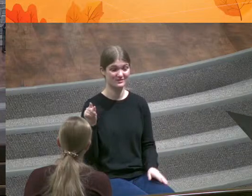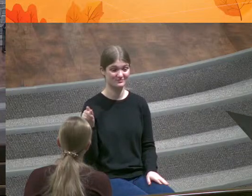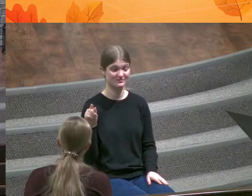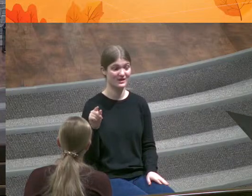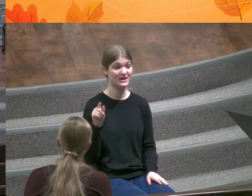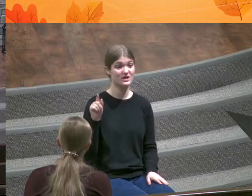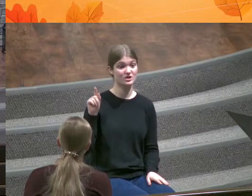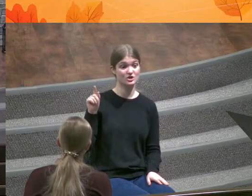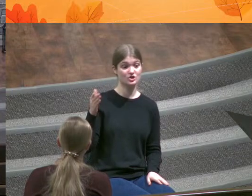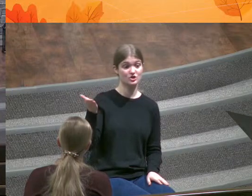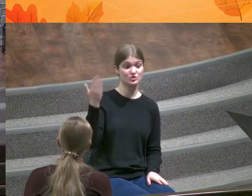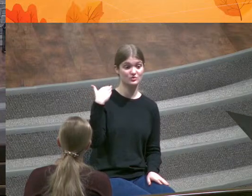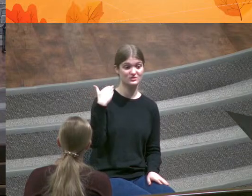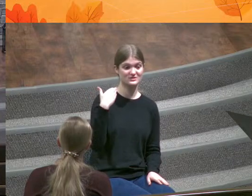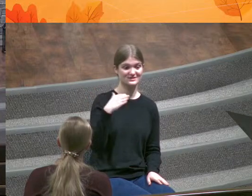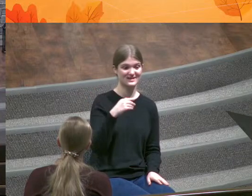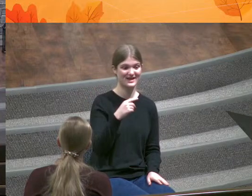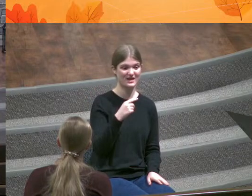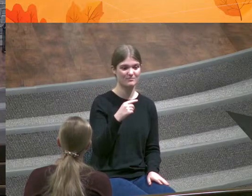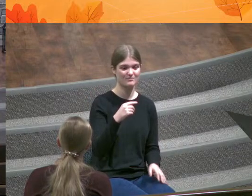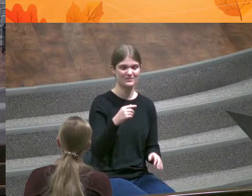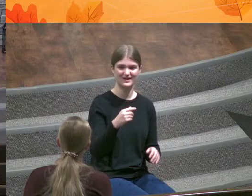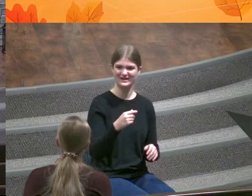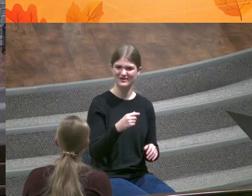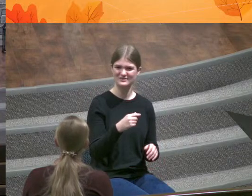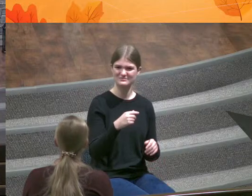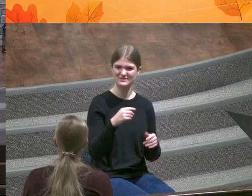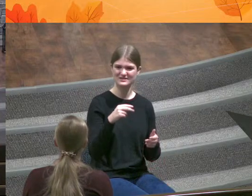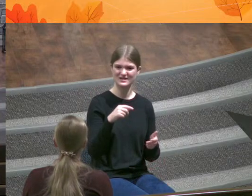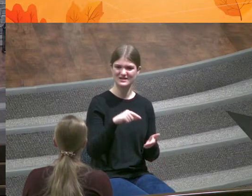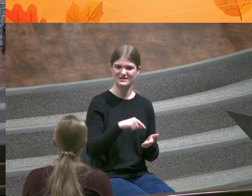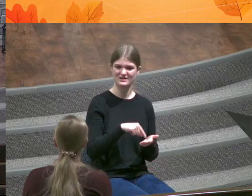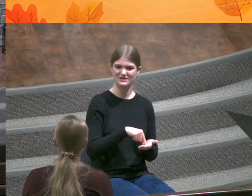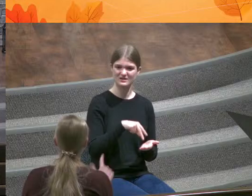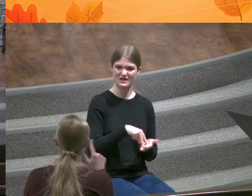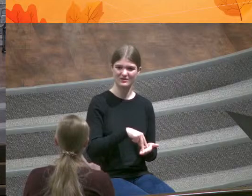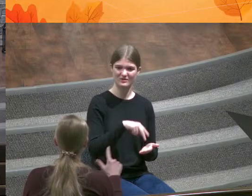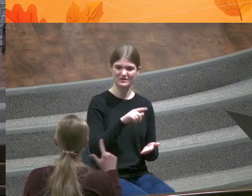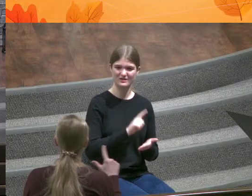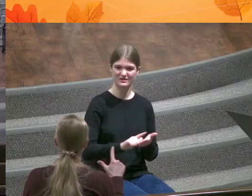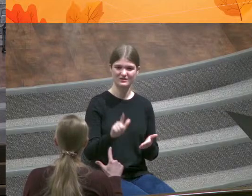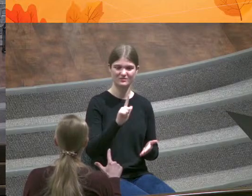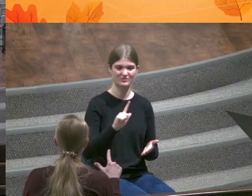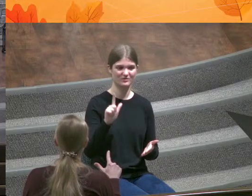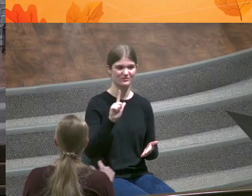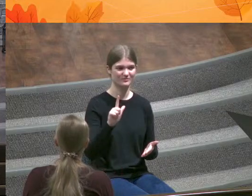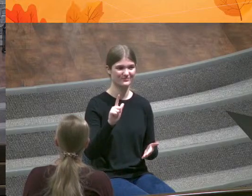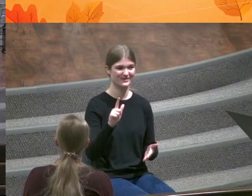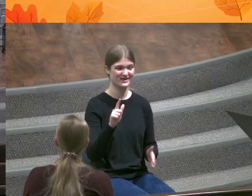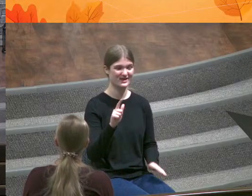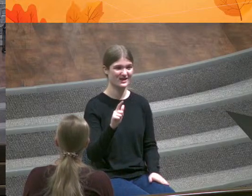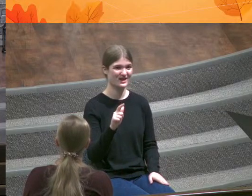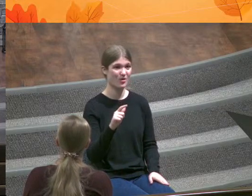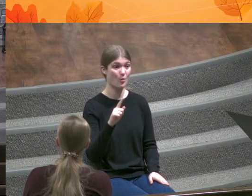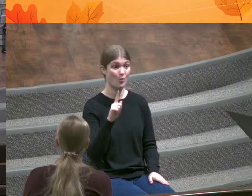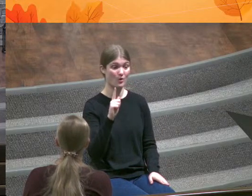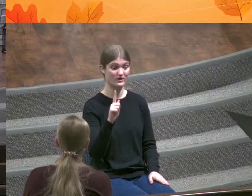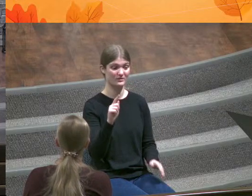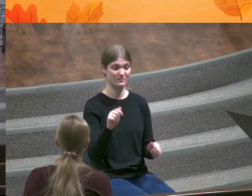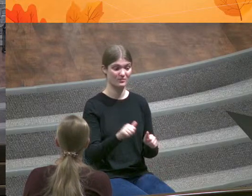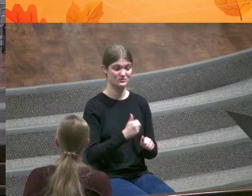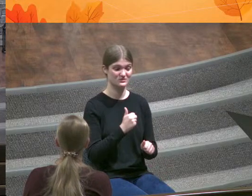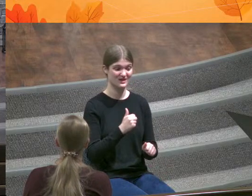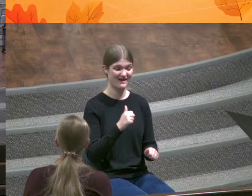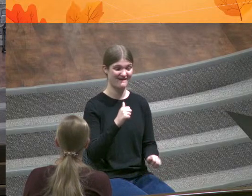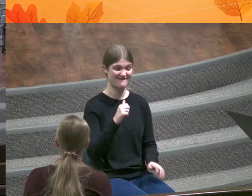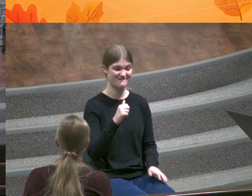used to get up and make announcements at Lipscomb. And he would pause in the wrong place. One of his most famous